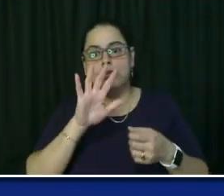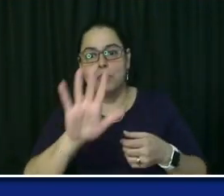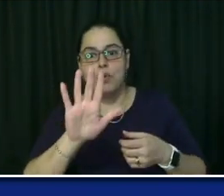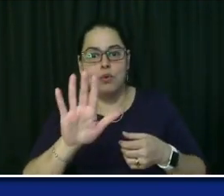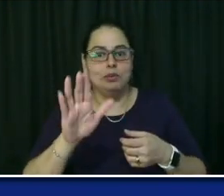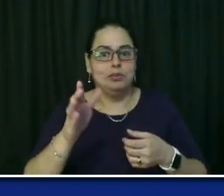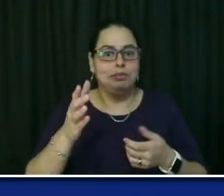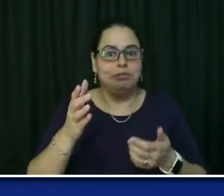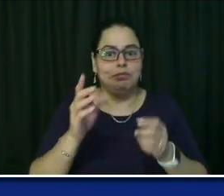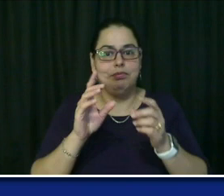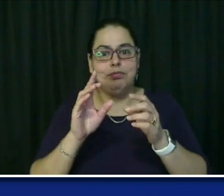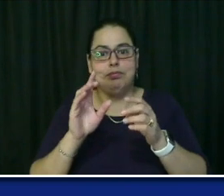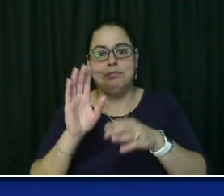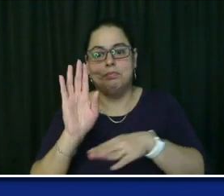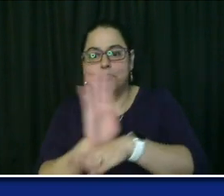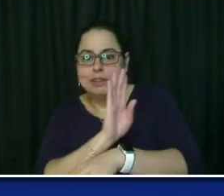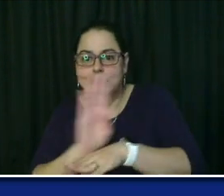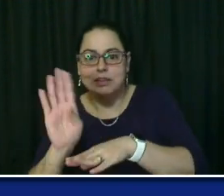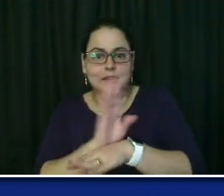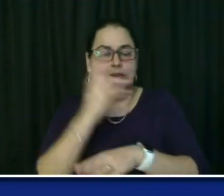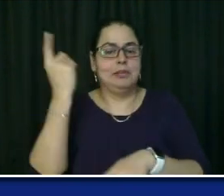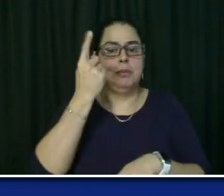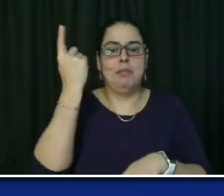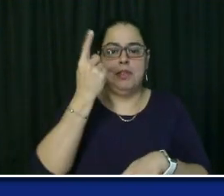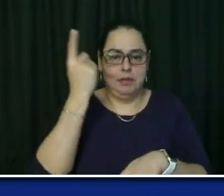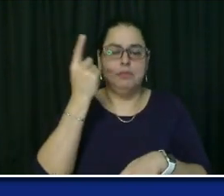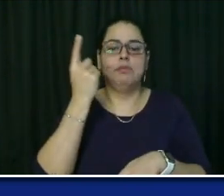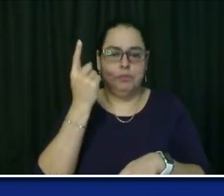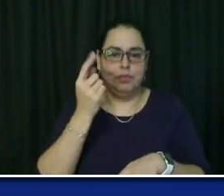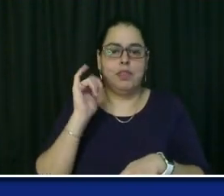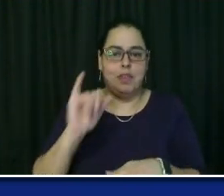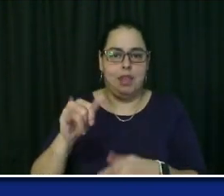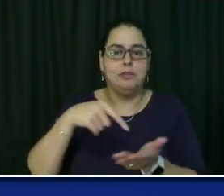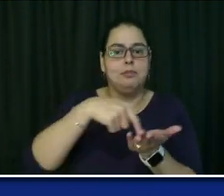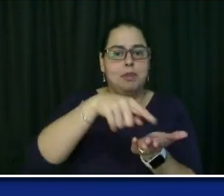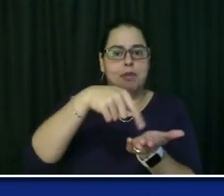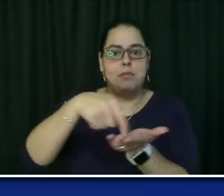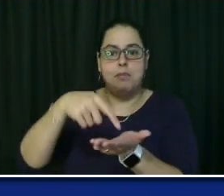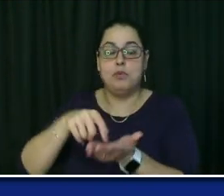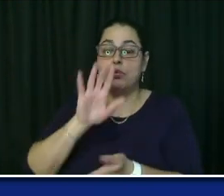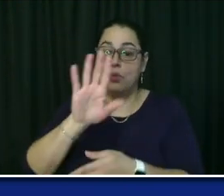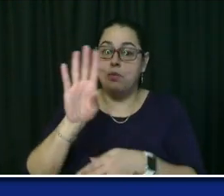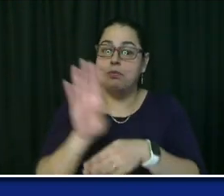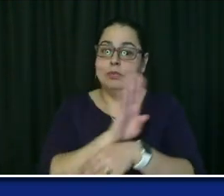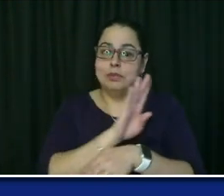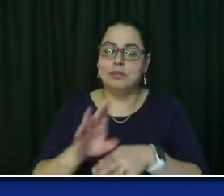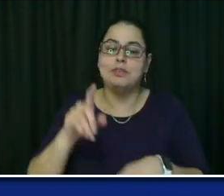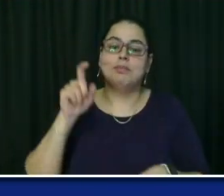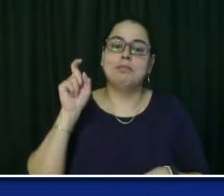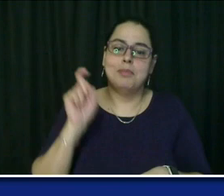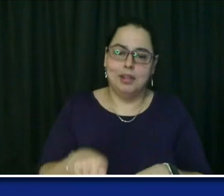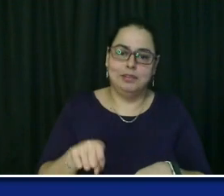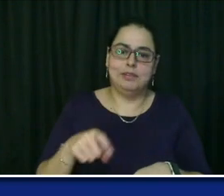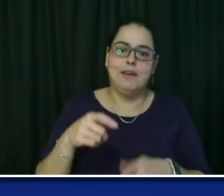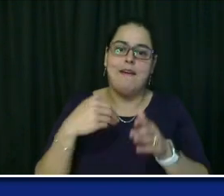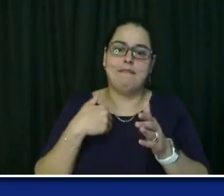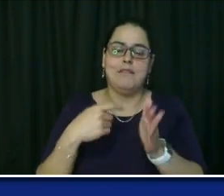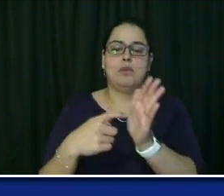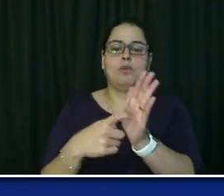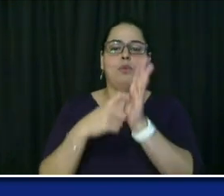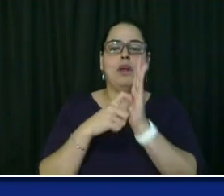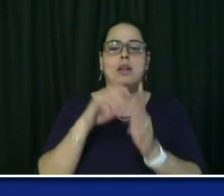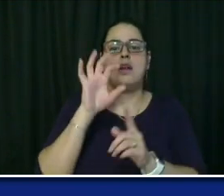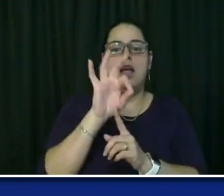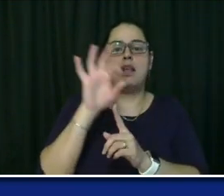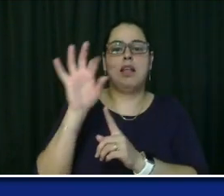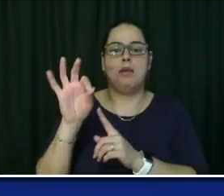expenses. The business has to be 99 employees or less. They have to have been a viable business prior to when the shutdown order came from the